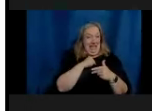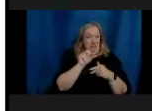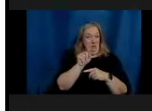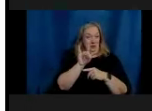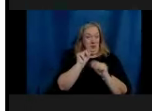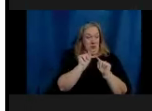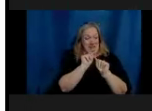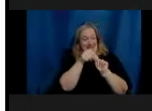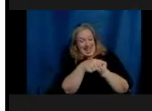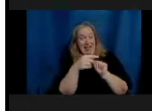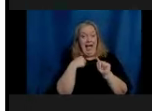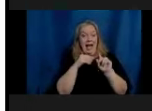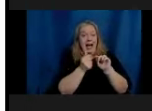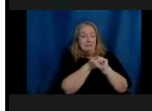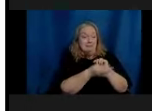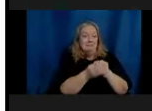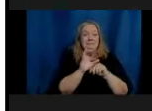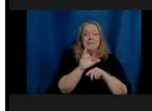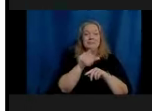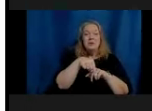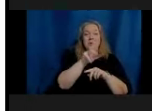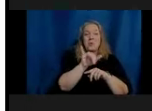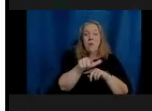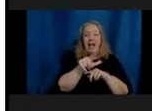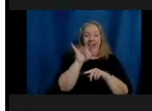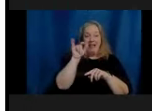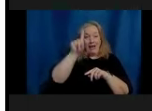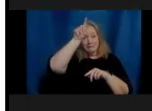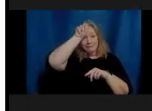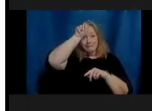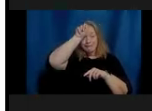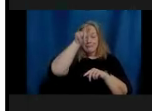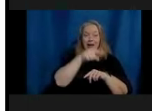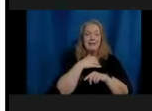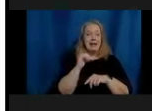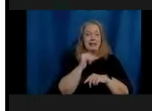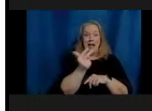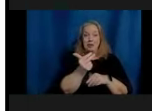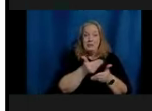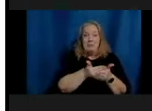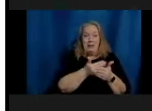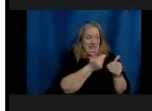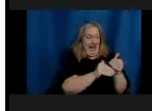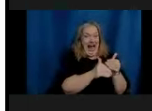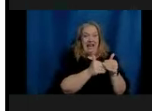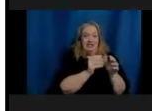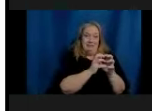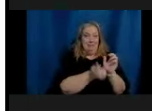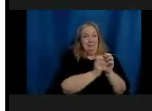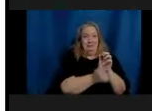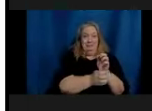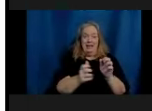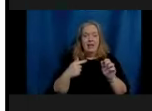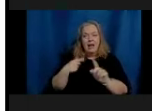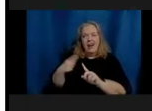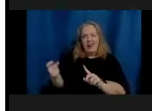studio. And they had like little hatchlings. There was like a family of like 13 babies. And I became very obsessed with them because where I'm from, quails are like